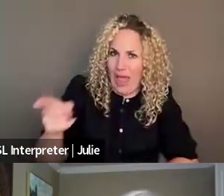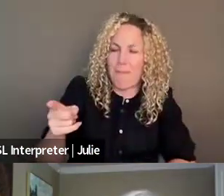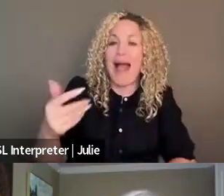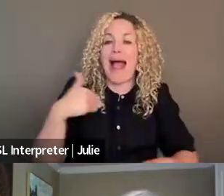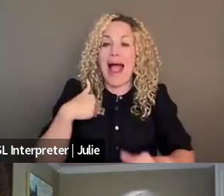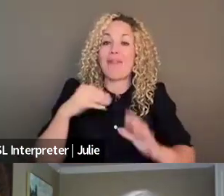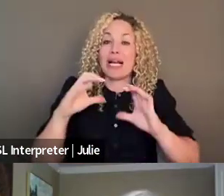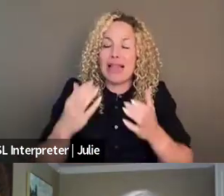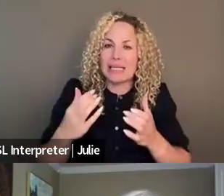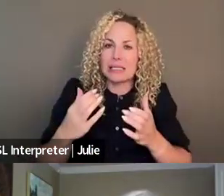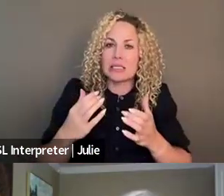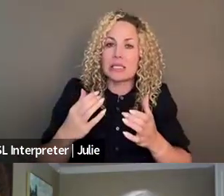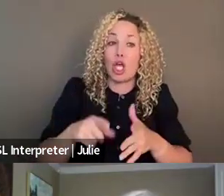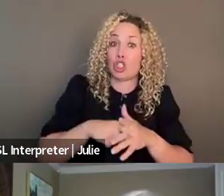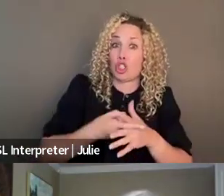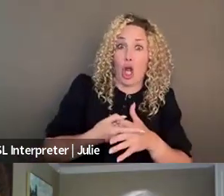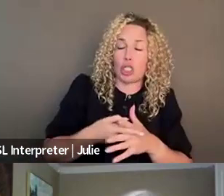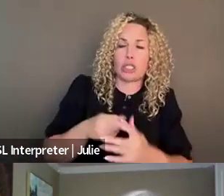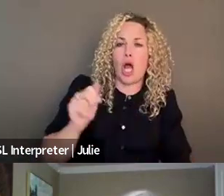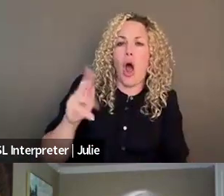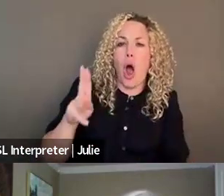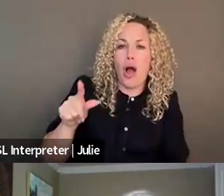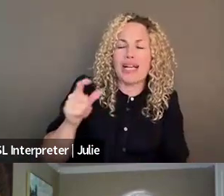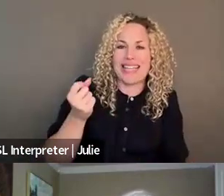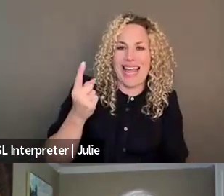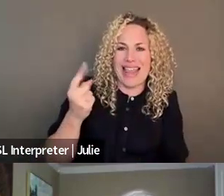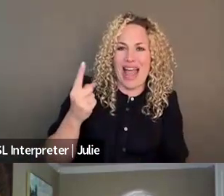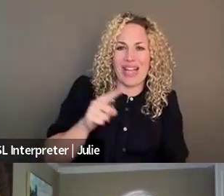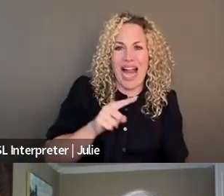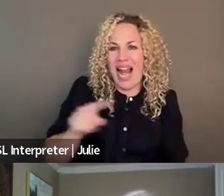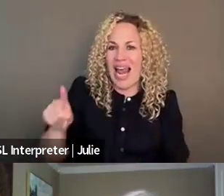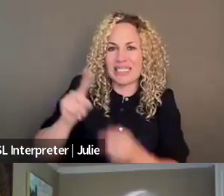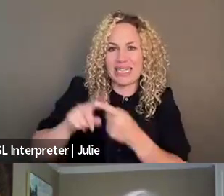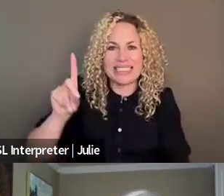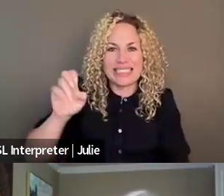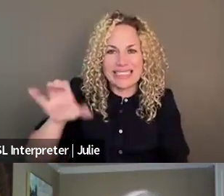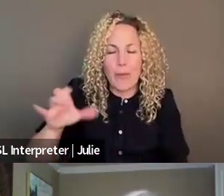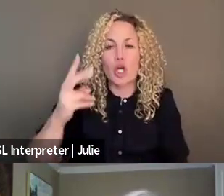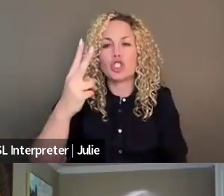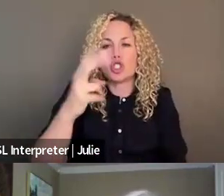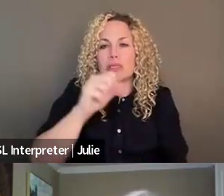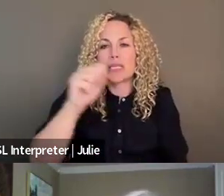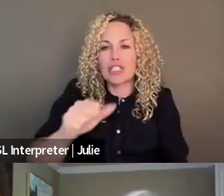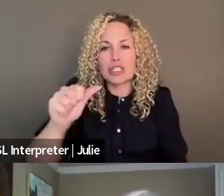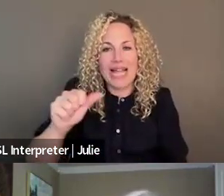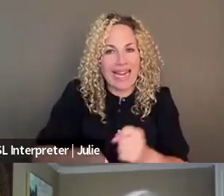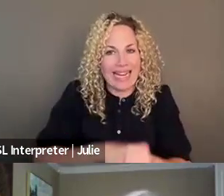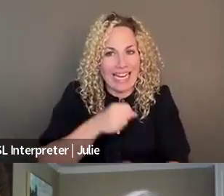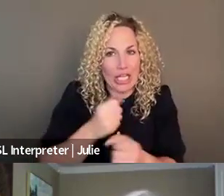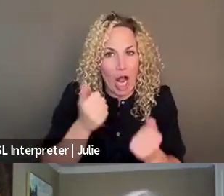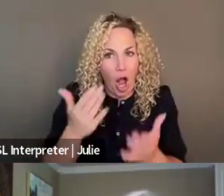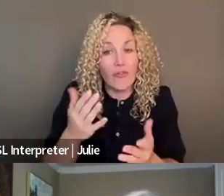classes that will be starting in August 11th and go through December. They have 2 semesters a year. Like I said, it's free,